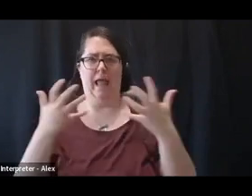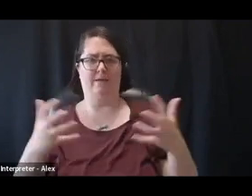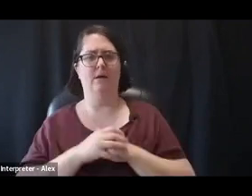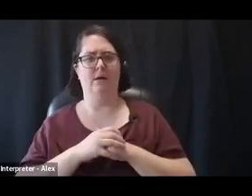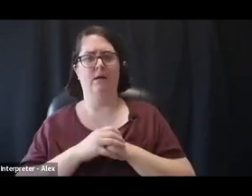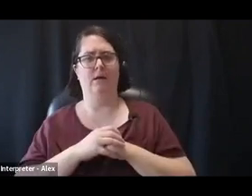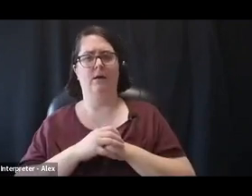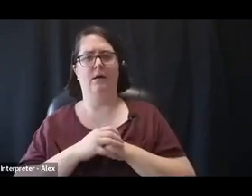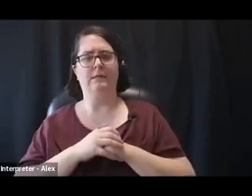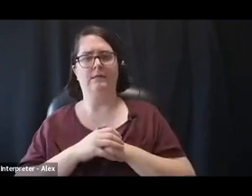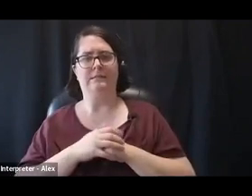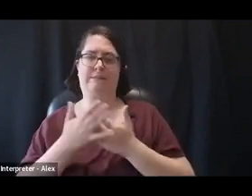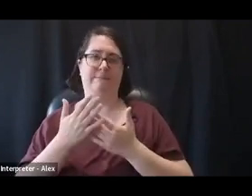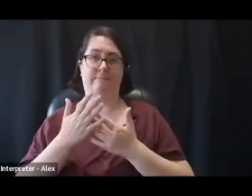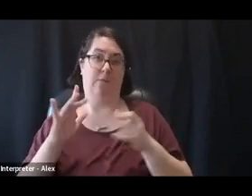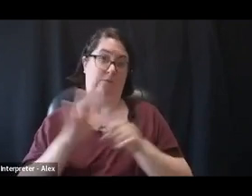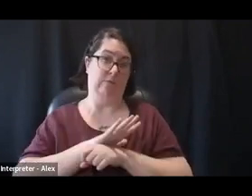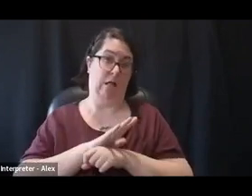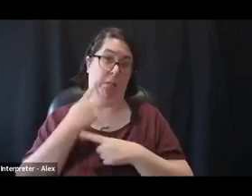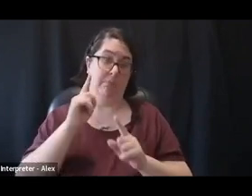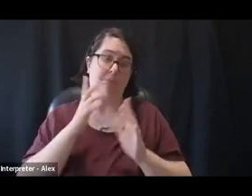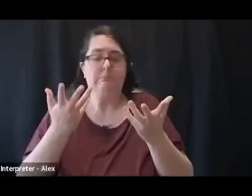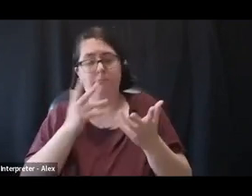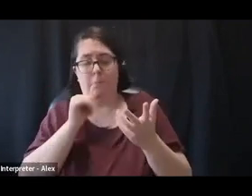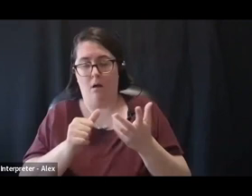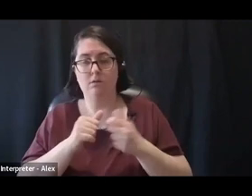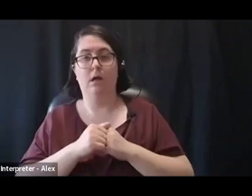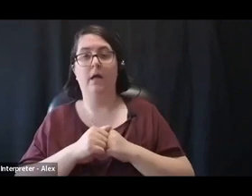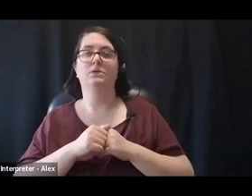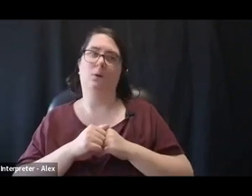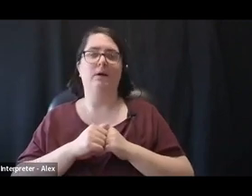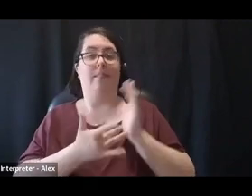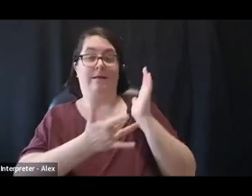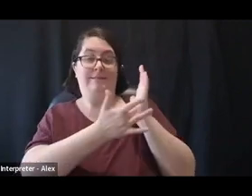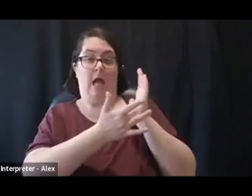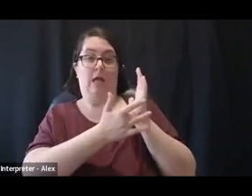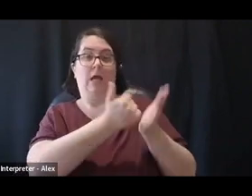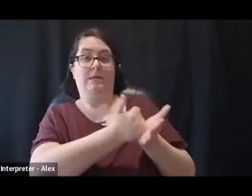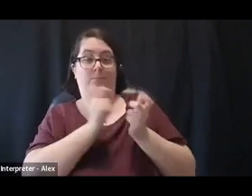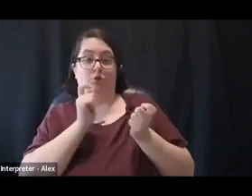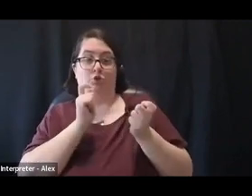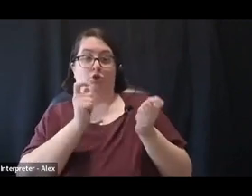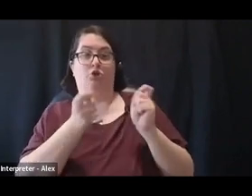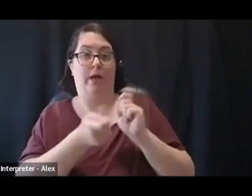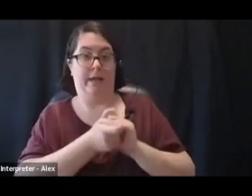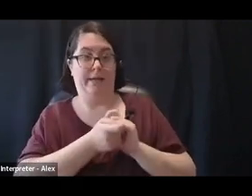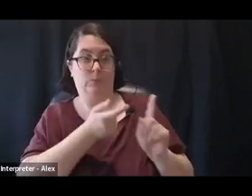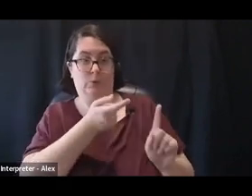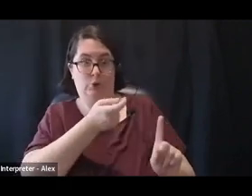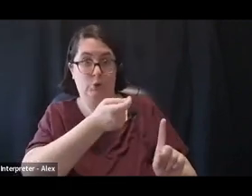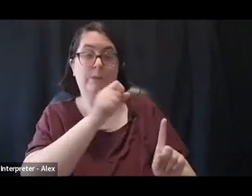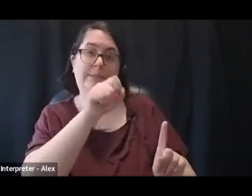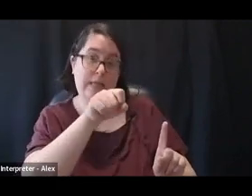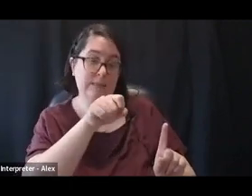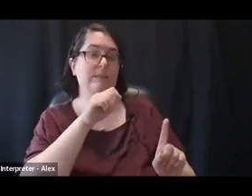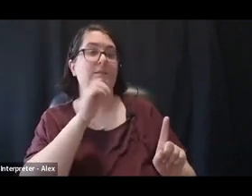know, and I agree that while tech has sort of like changed in terms of what it can do, I